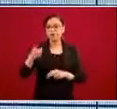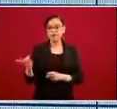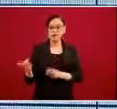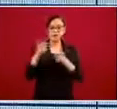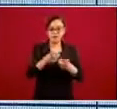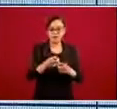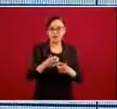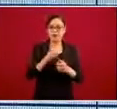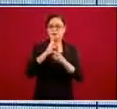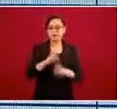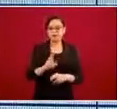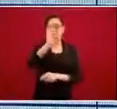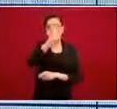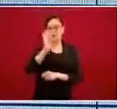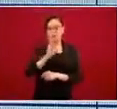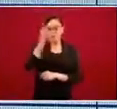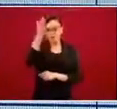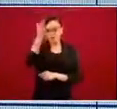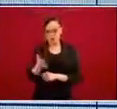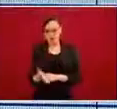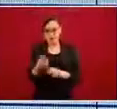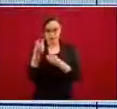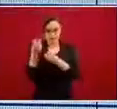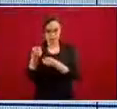February 28th, which was the first case.